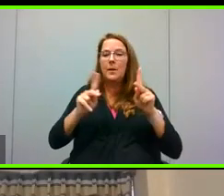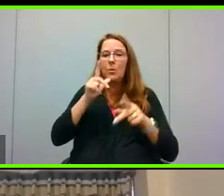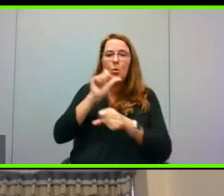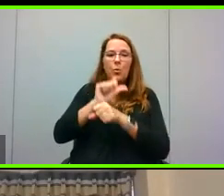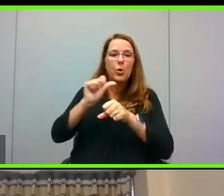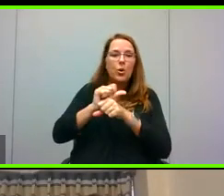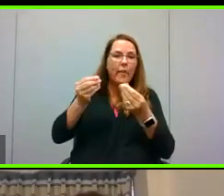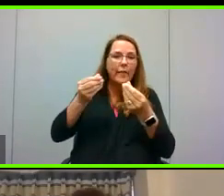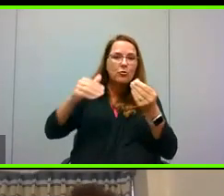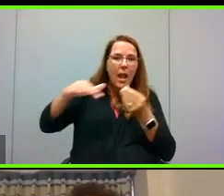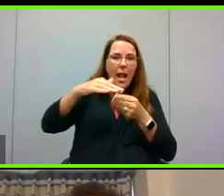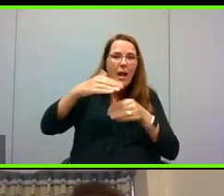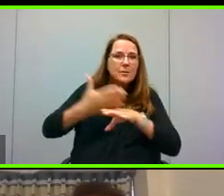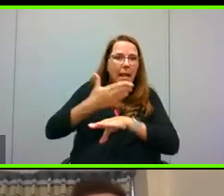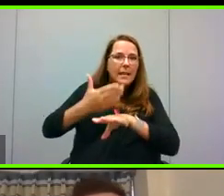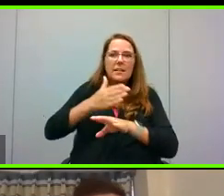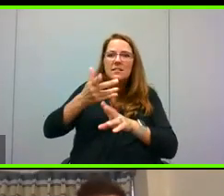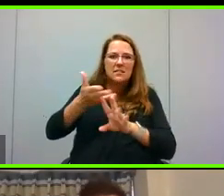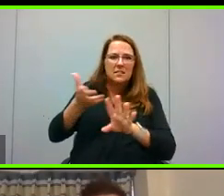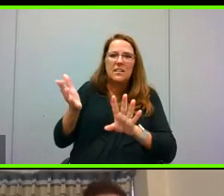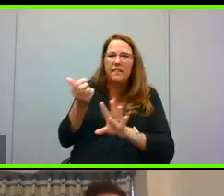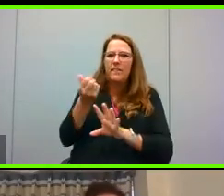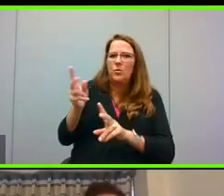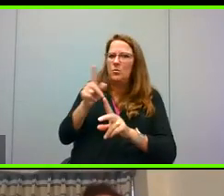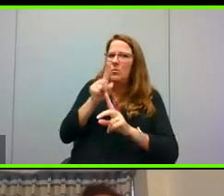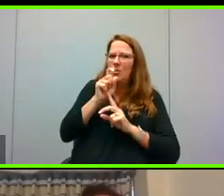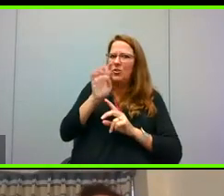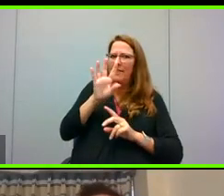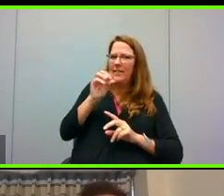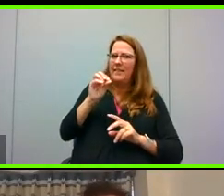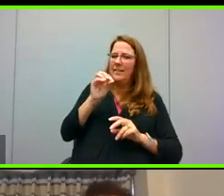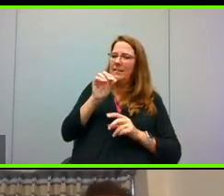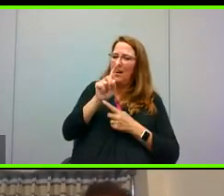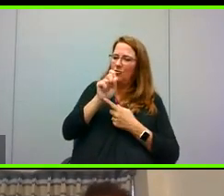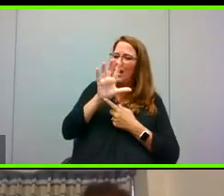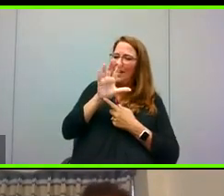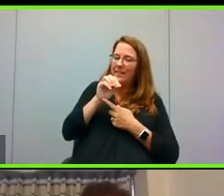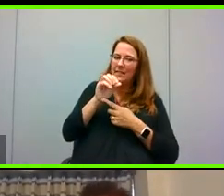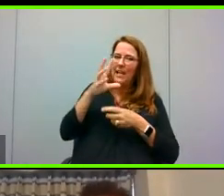worked all our facilities, there were a few in that 150 count that I mentioned to you in the 99.